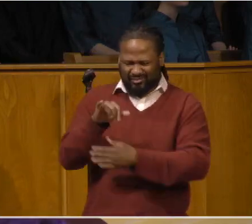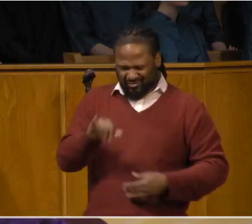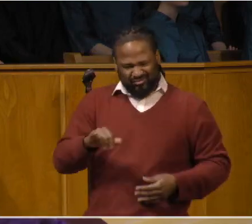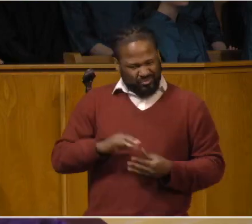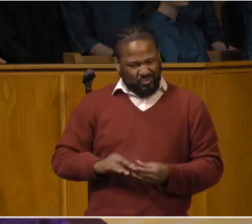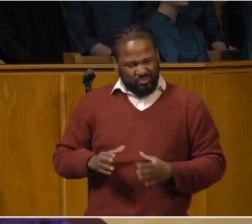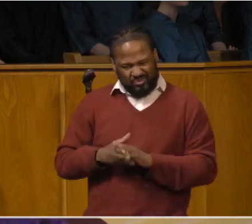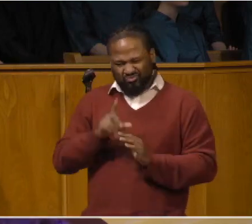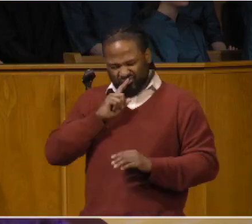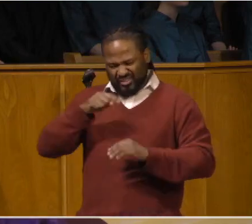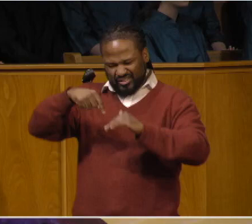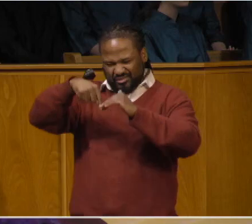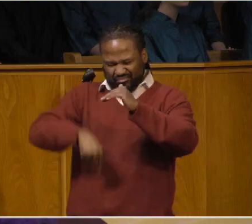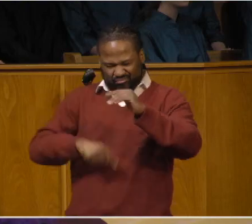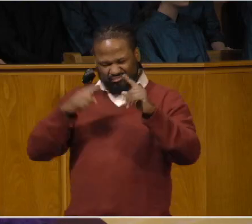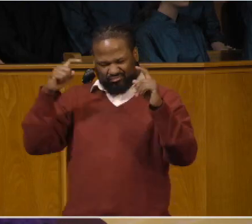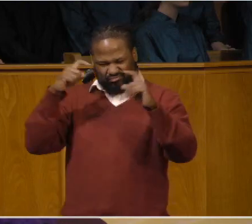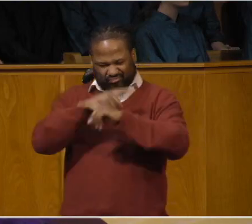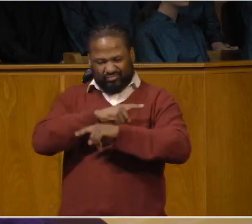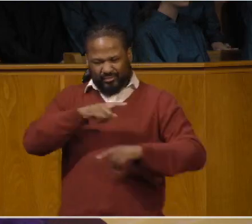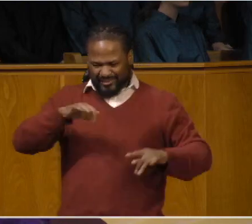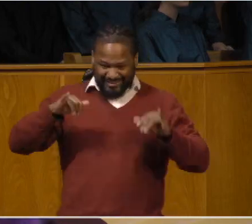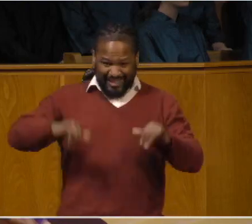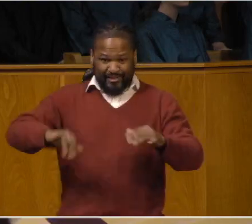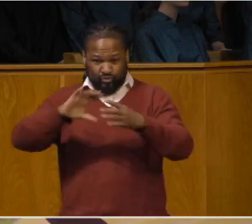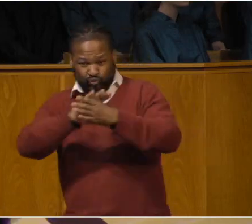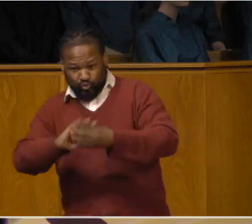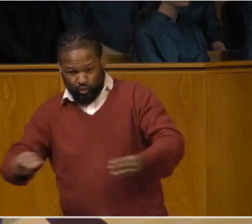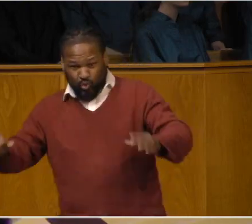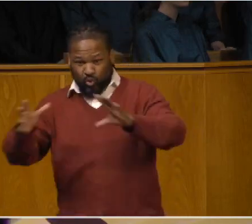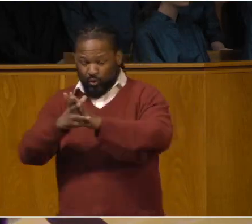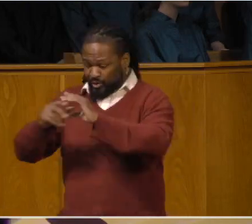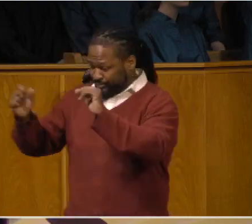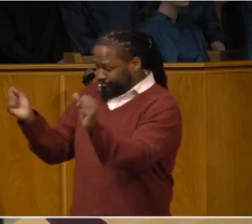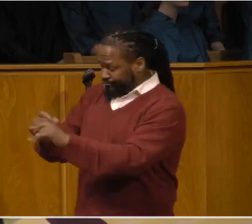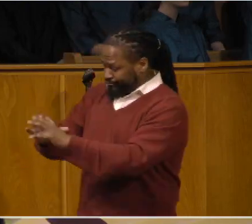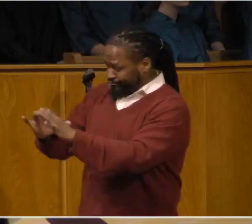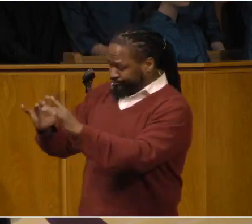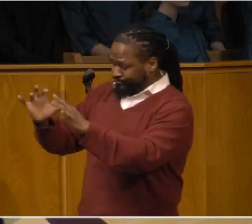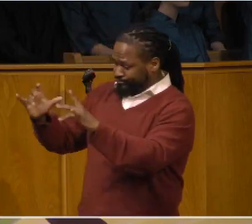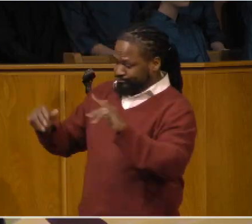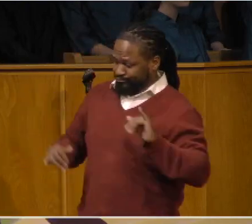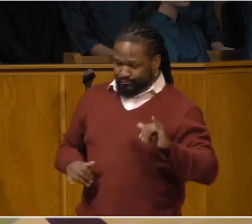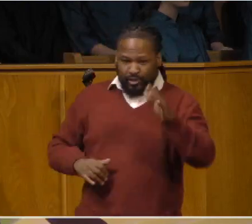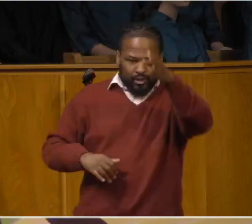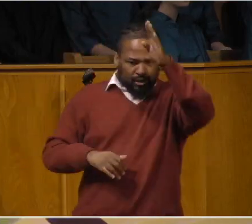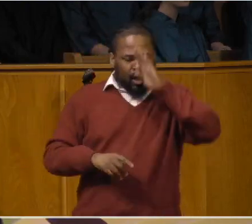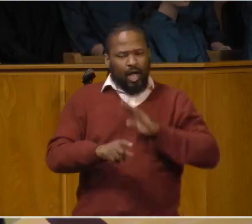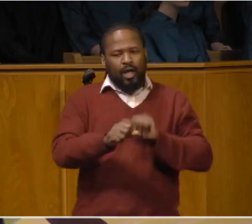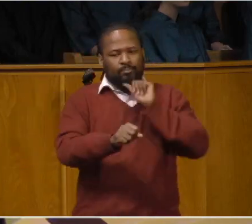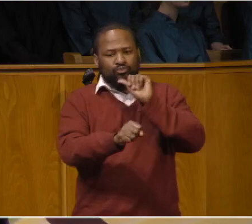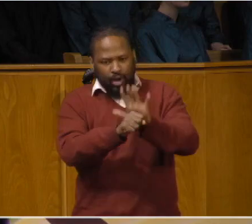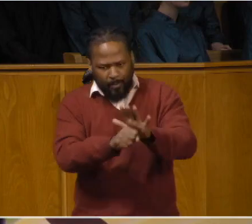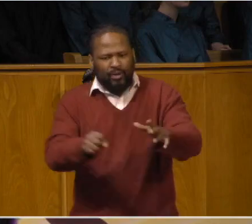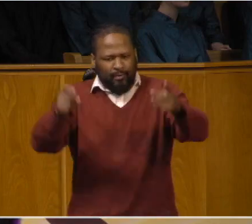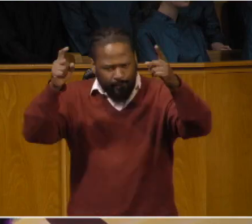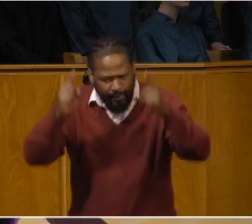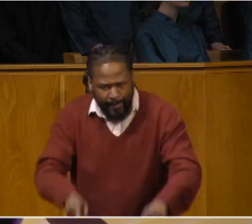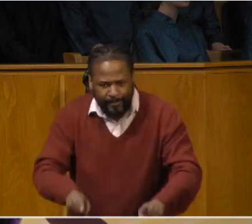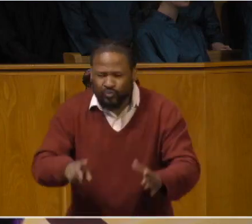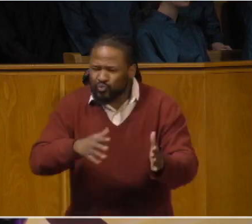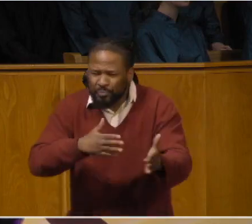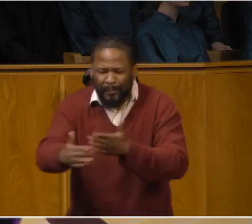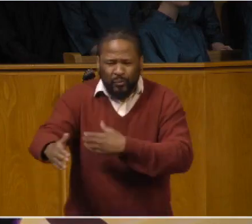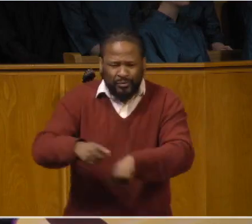one. It informs us that God's promises come to pass no matter how long it takes. And it teaches